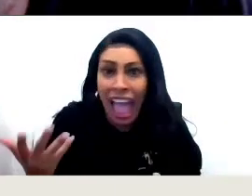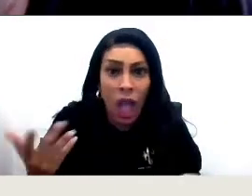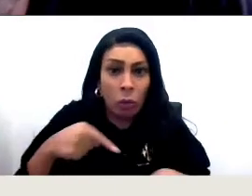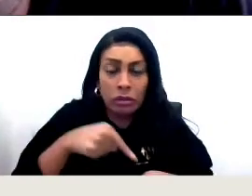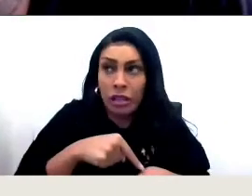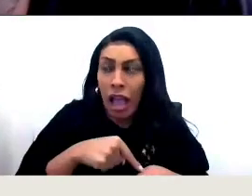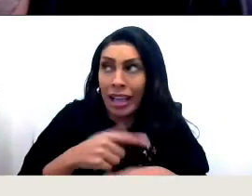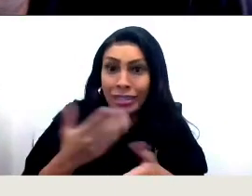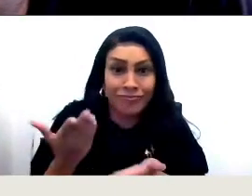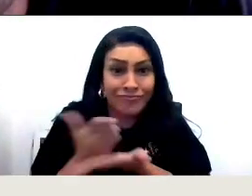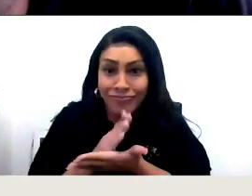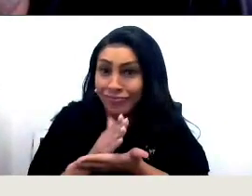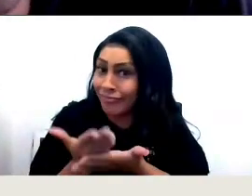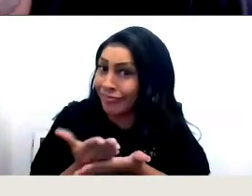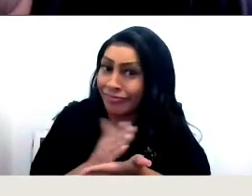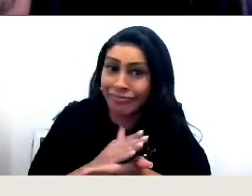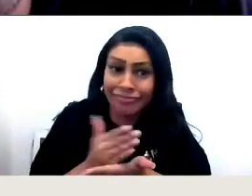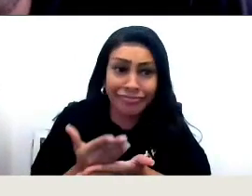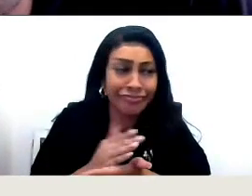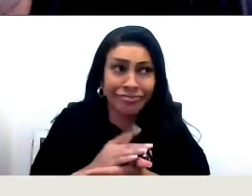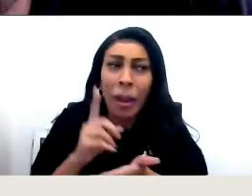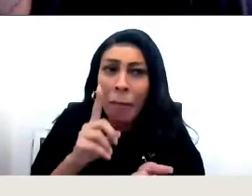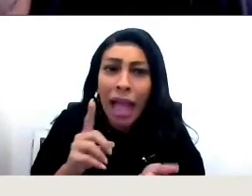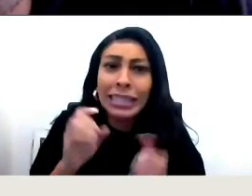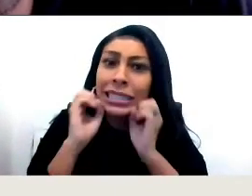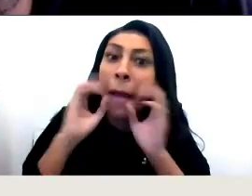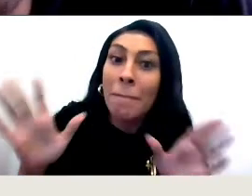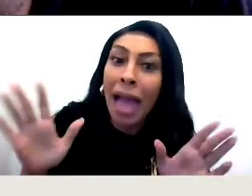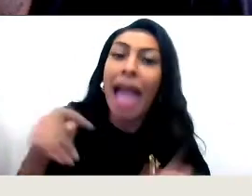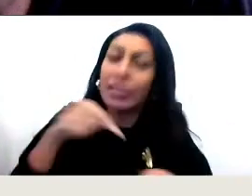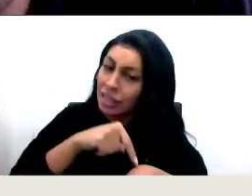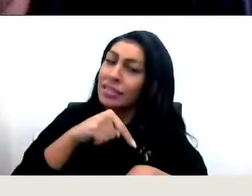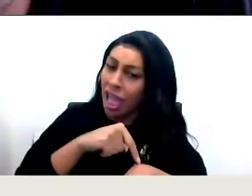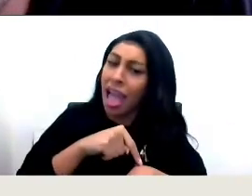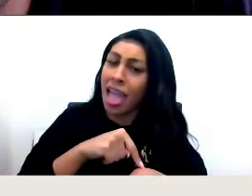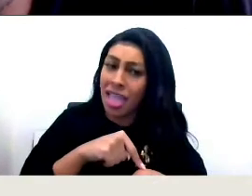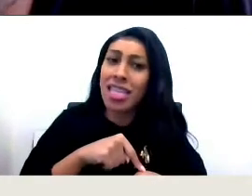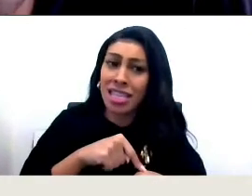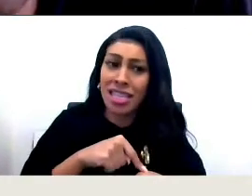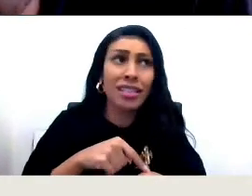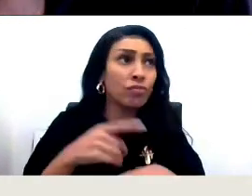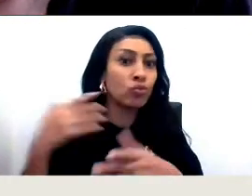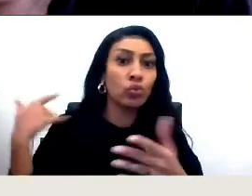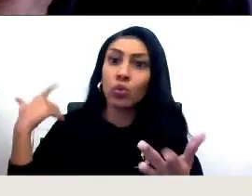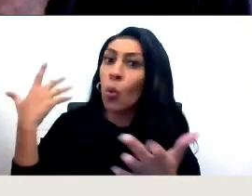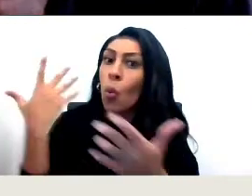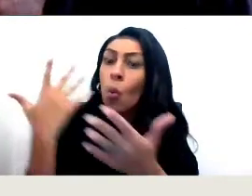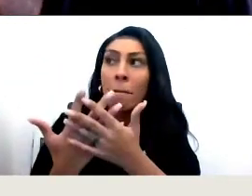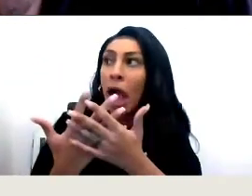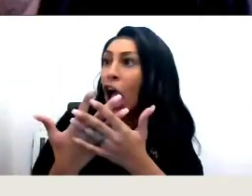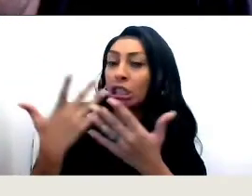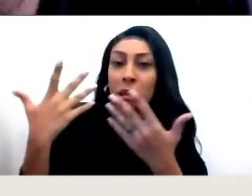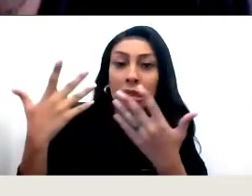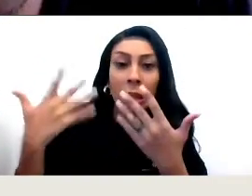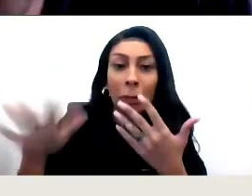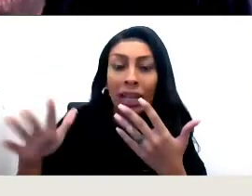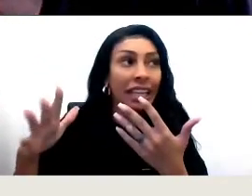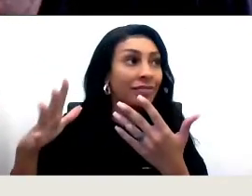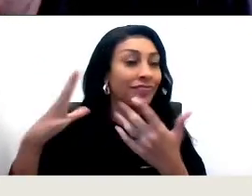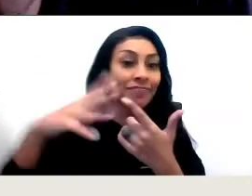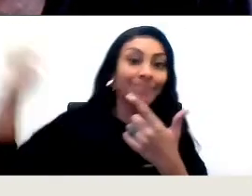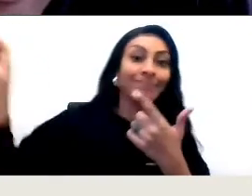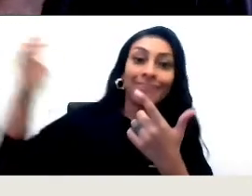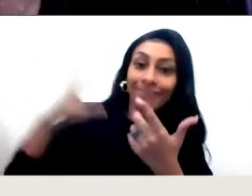unprecedented times. It's such an amazing time that we're living in, as much as so much has been taken away from us,